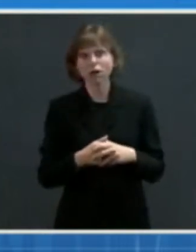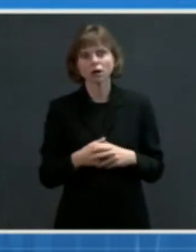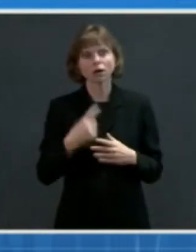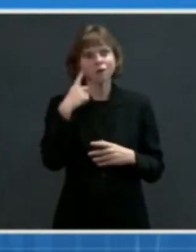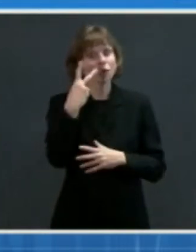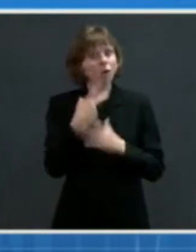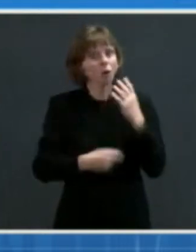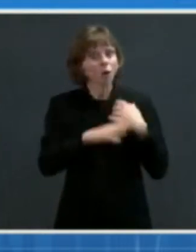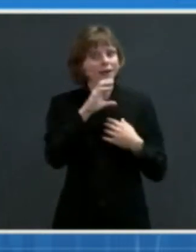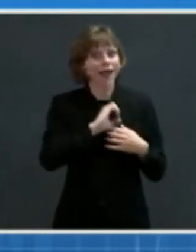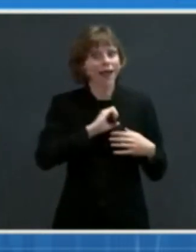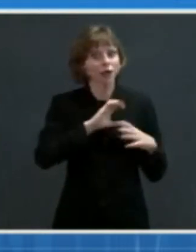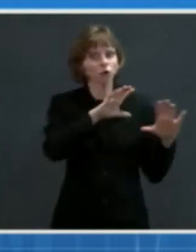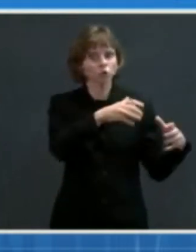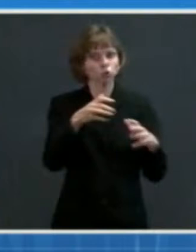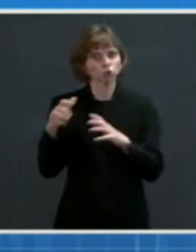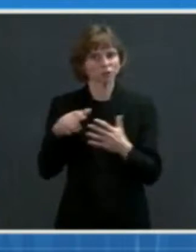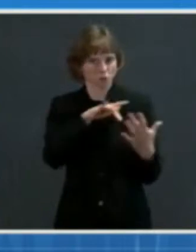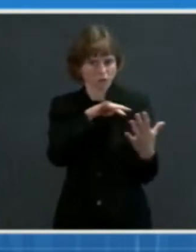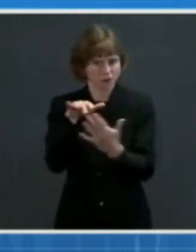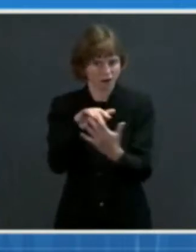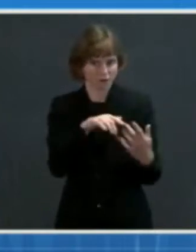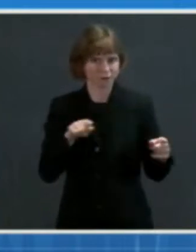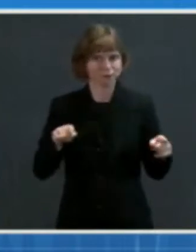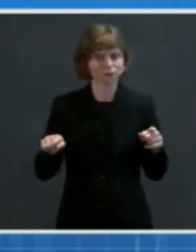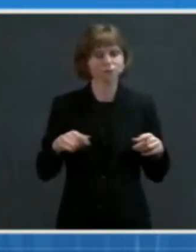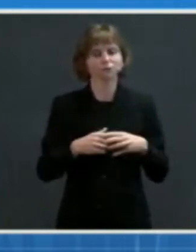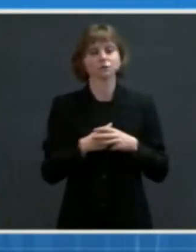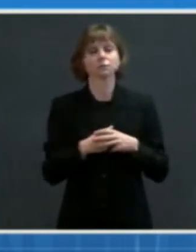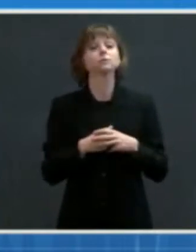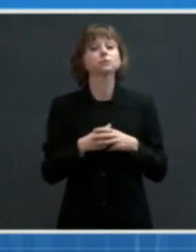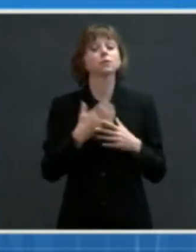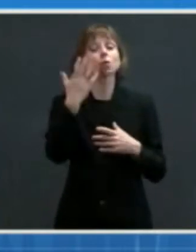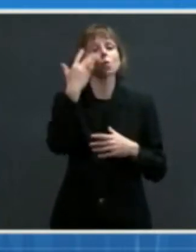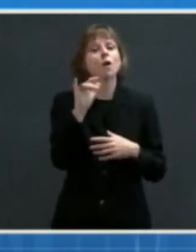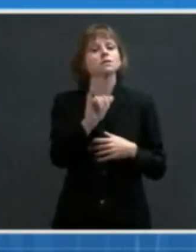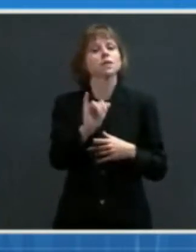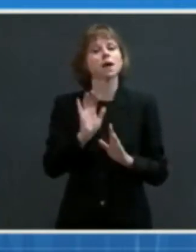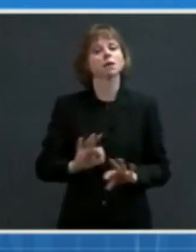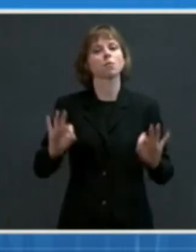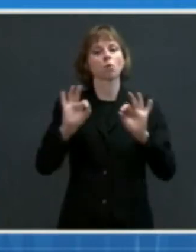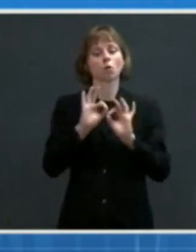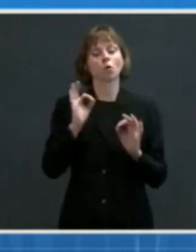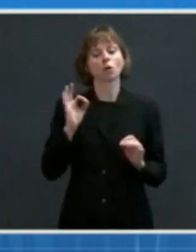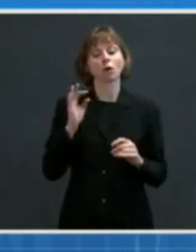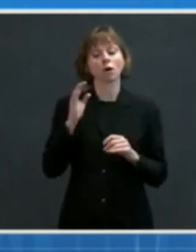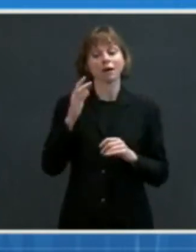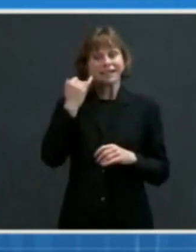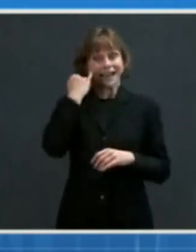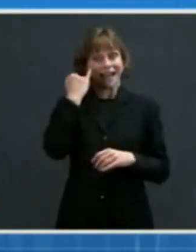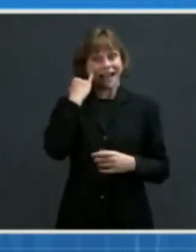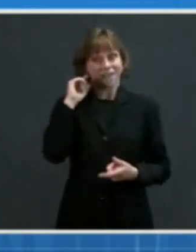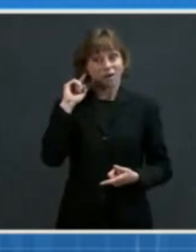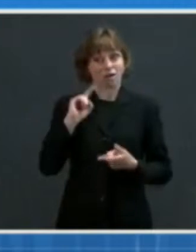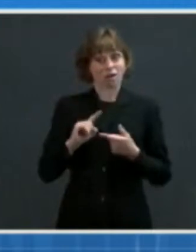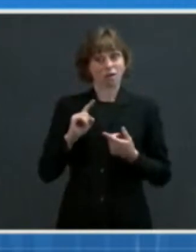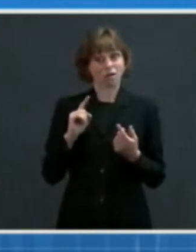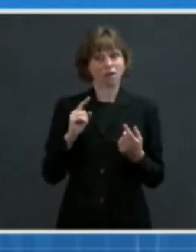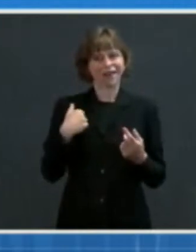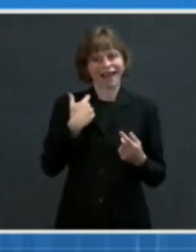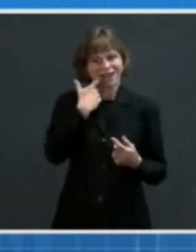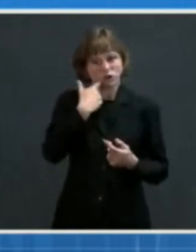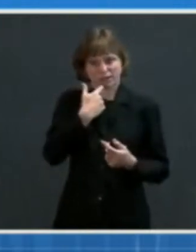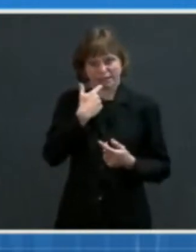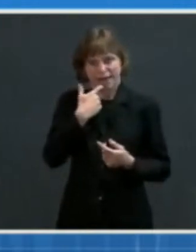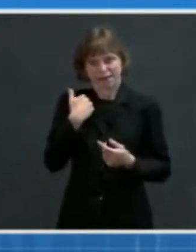groups that was studied. Now, the reason why this is important is that if you diminish it, as I mentioned on the